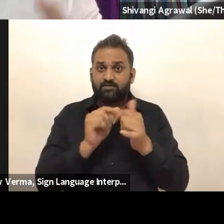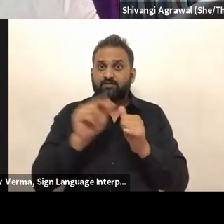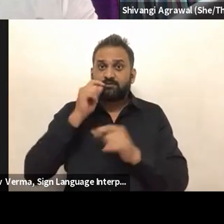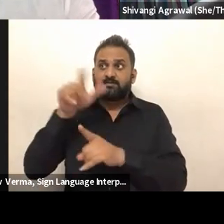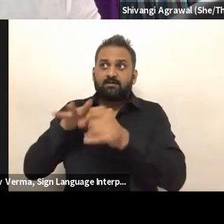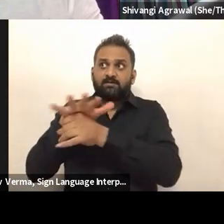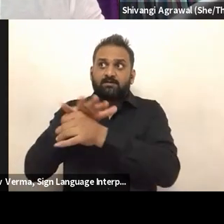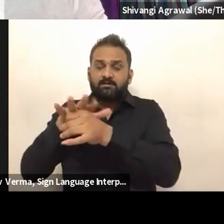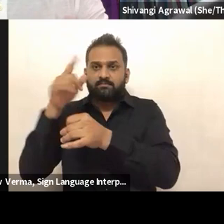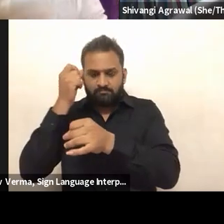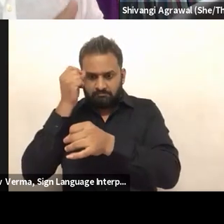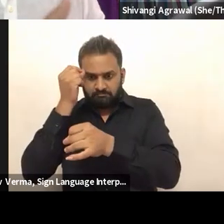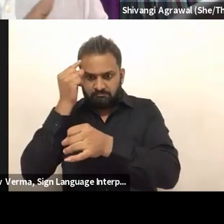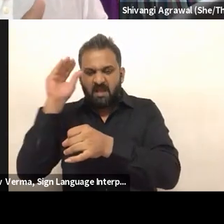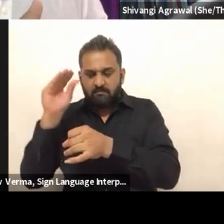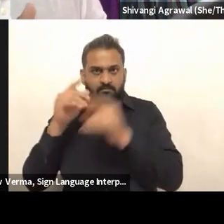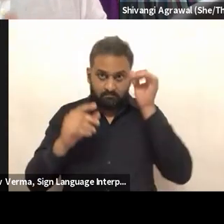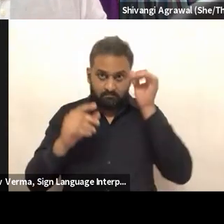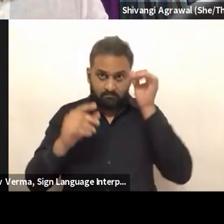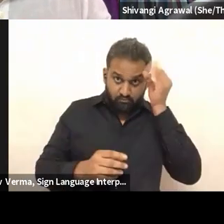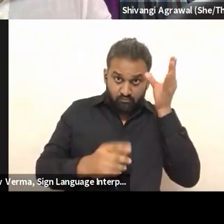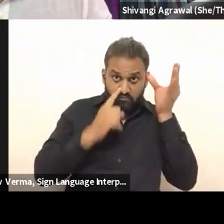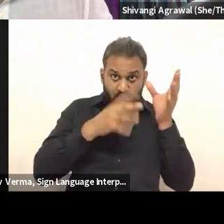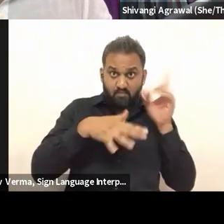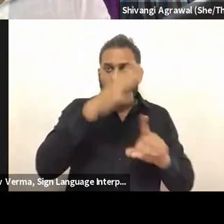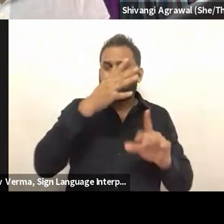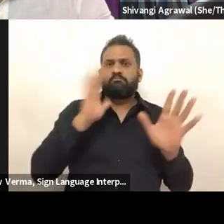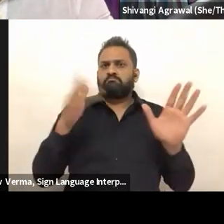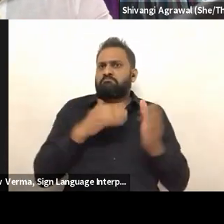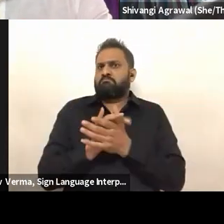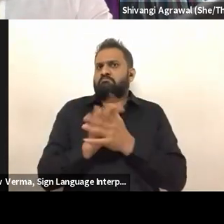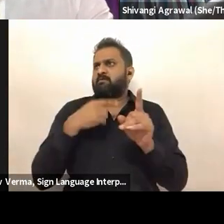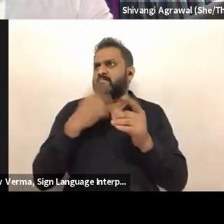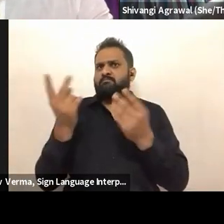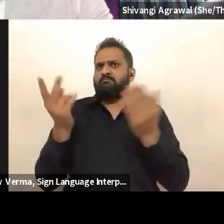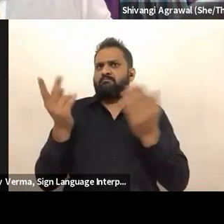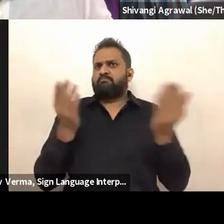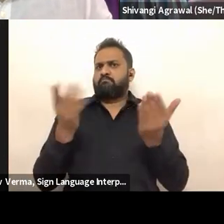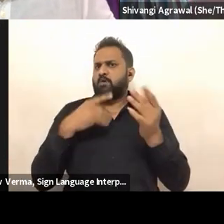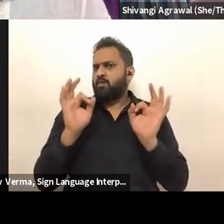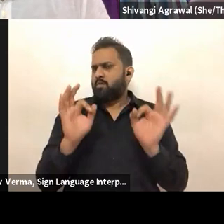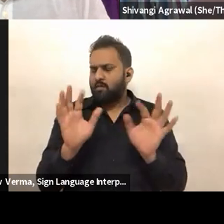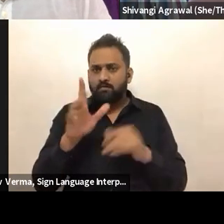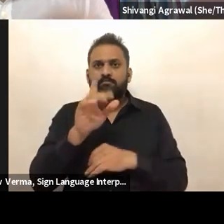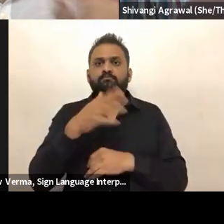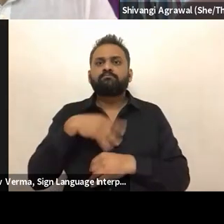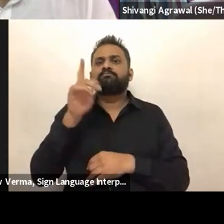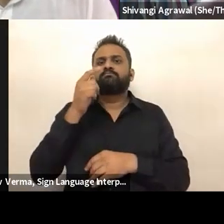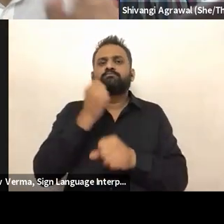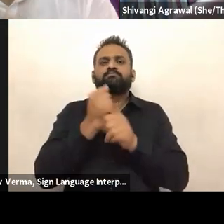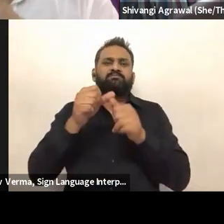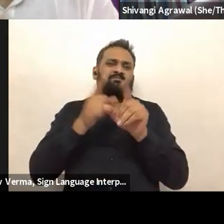heterosexual females. I have friends in both. In fact, I actually corrected one of my friends who introduced me as a gay best friend. I said, listen, I'm your